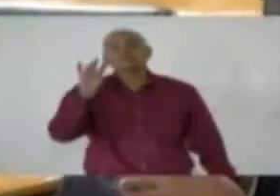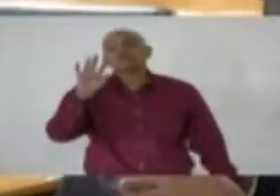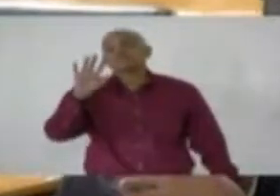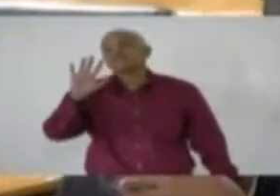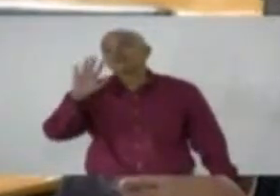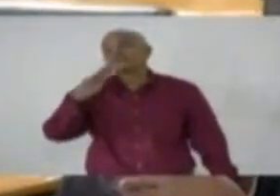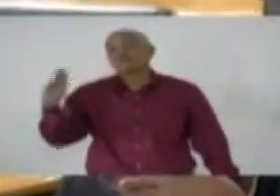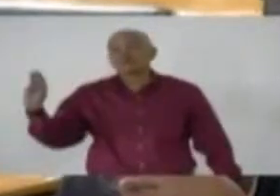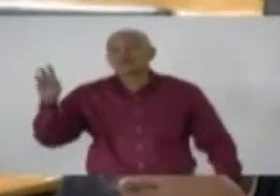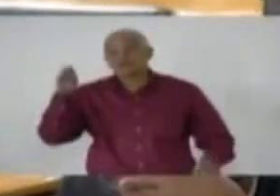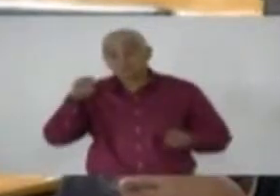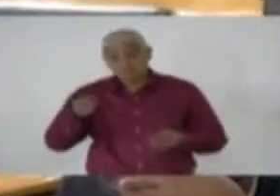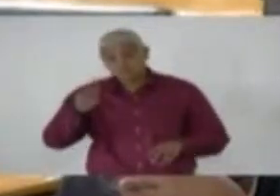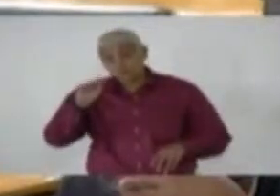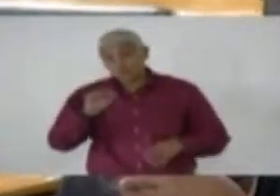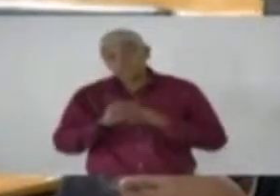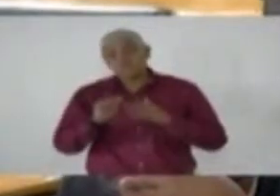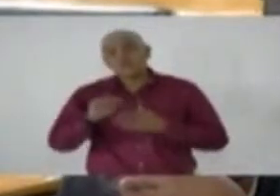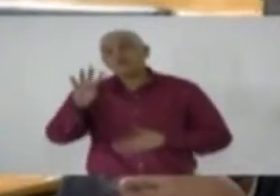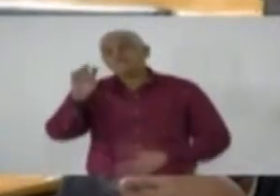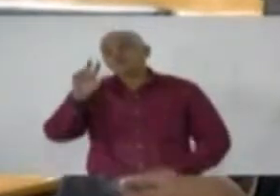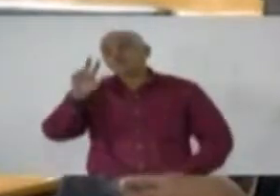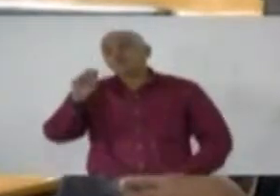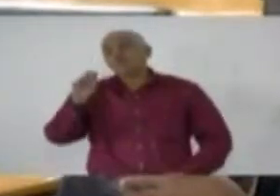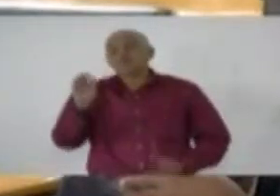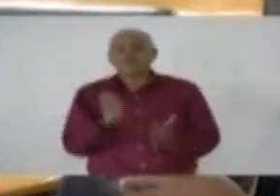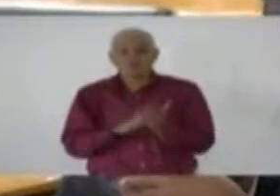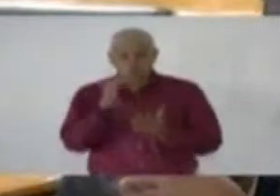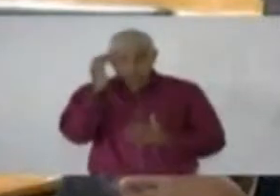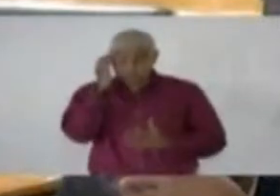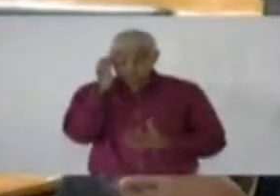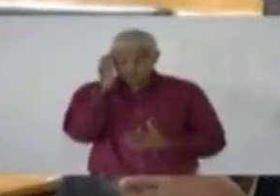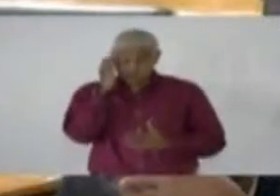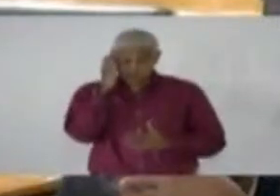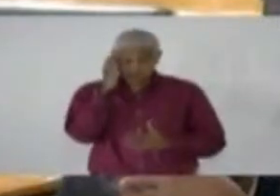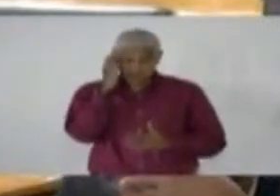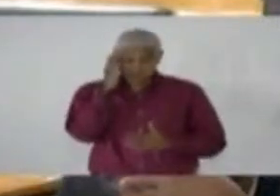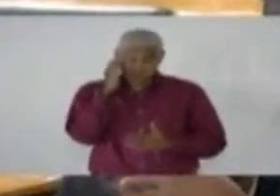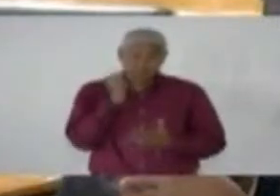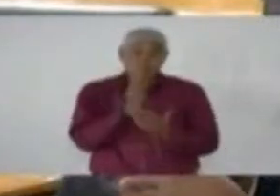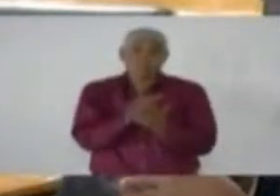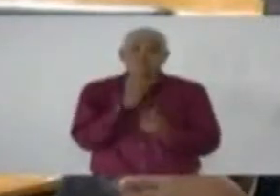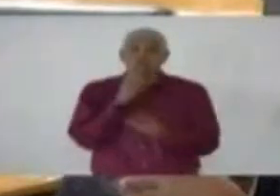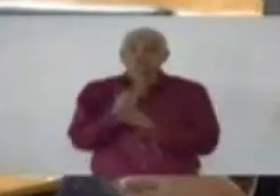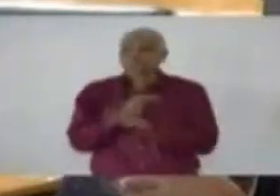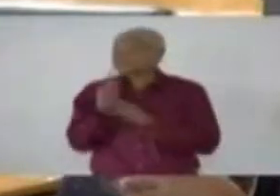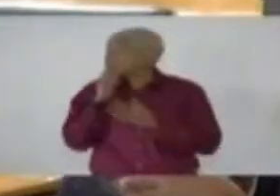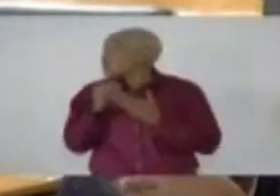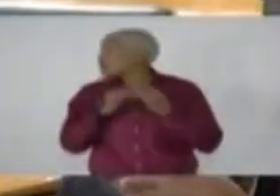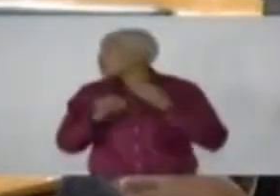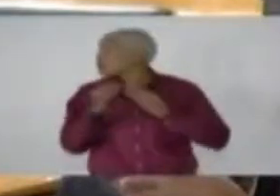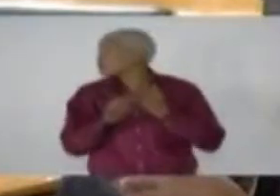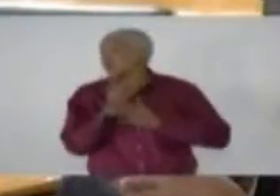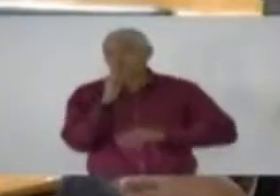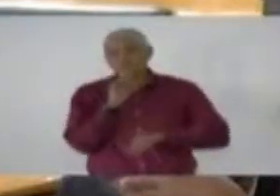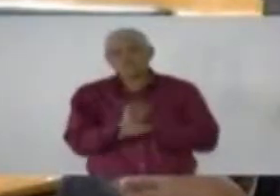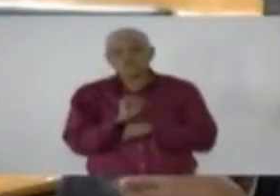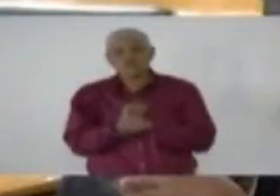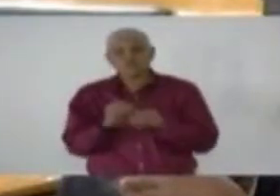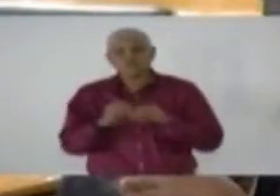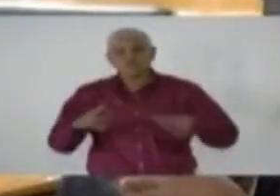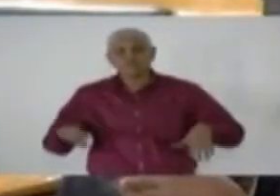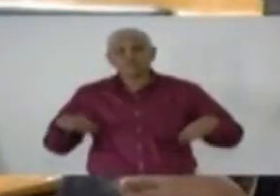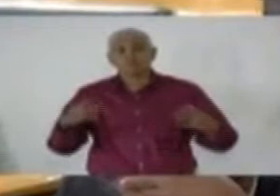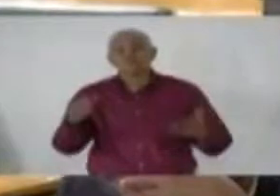$469.75 million and US $430,000 have been approved to the Ministry of Economic Growth and Job Creation.